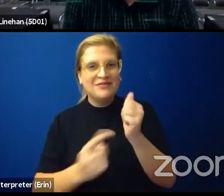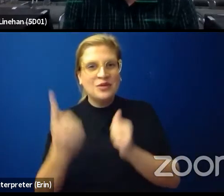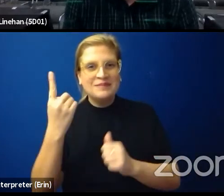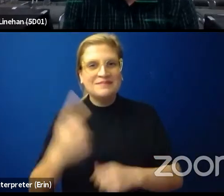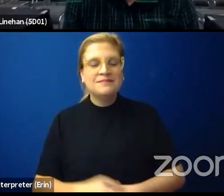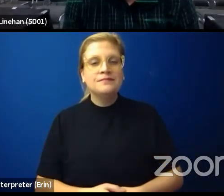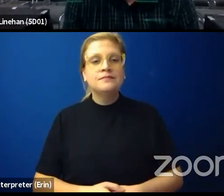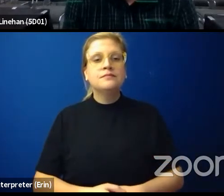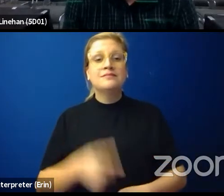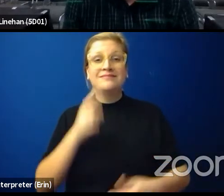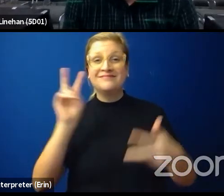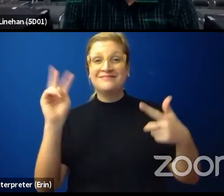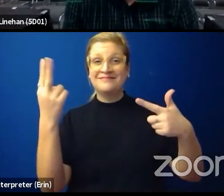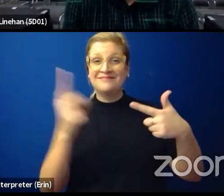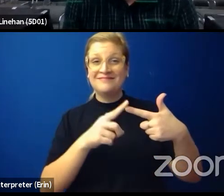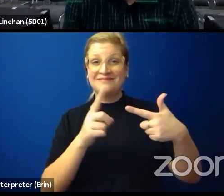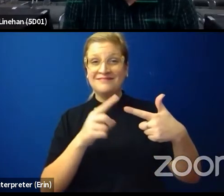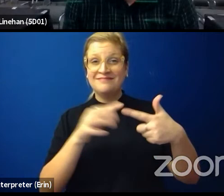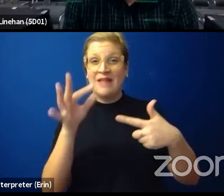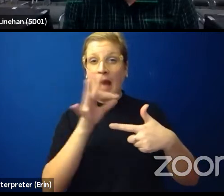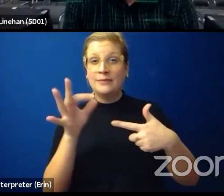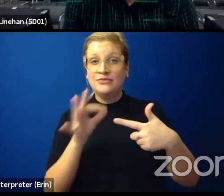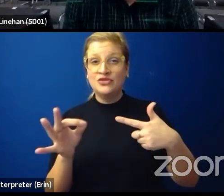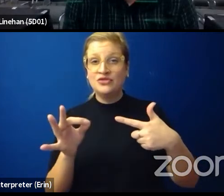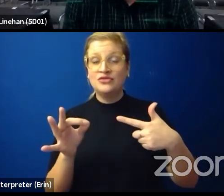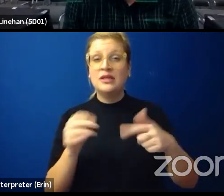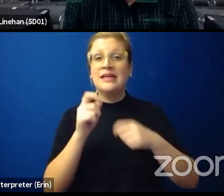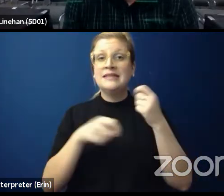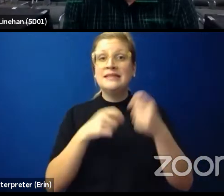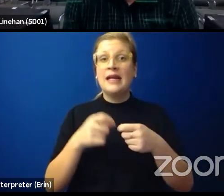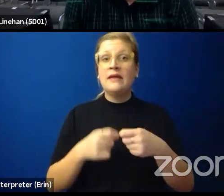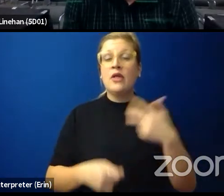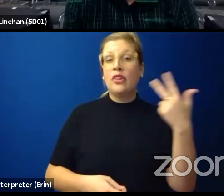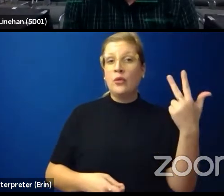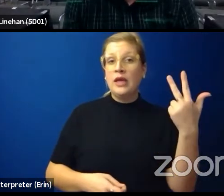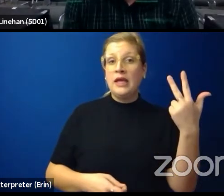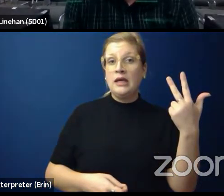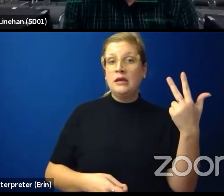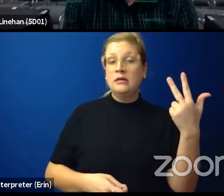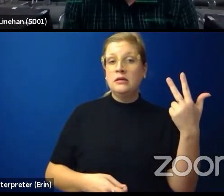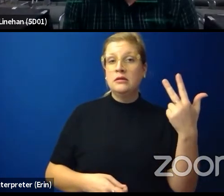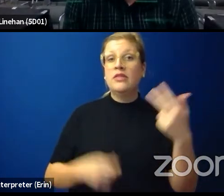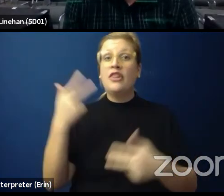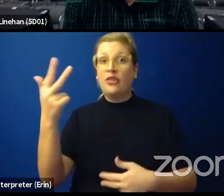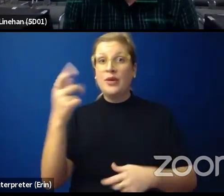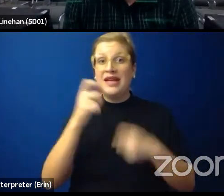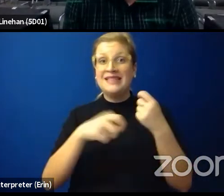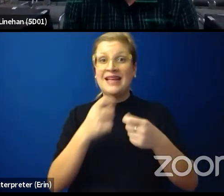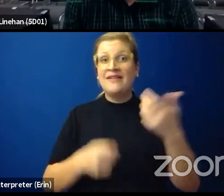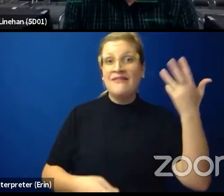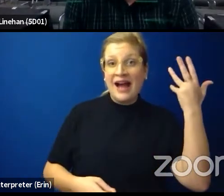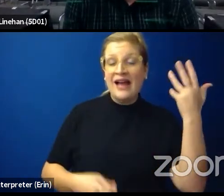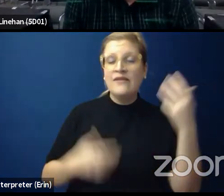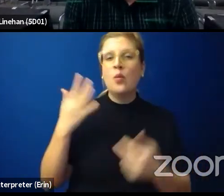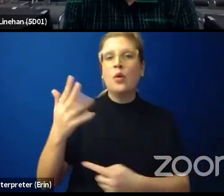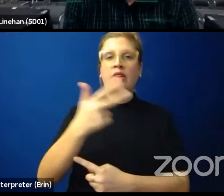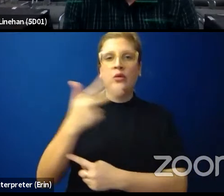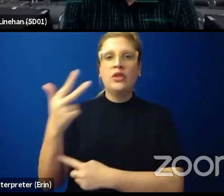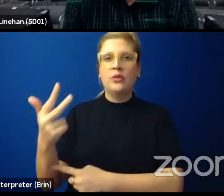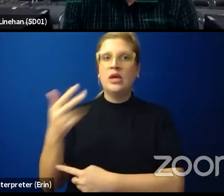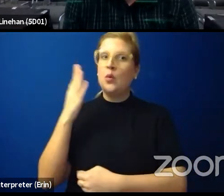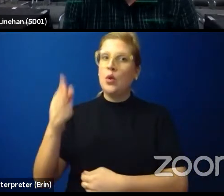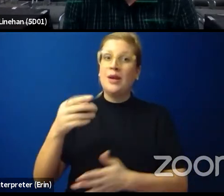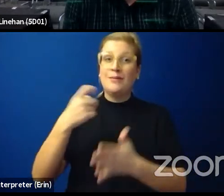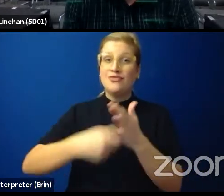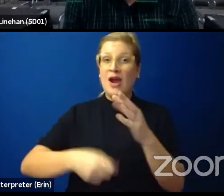The alternative for the 3-unit mix instead of the 5 would be 3 3-bedroom units. They would just be at much higher price